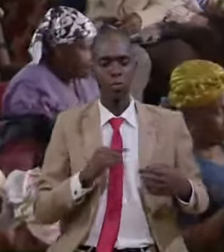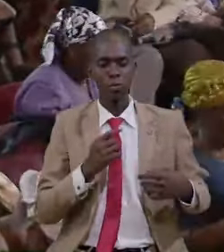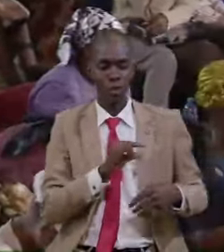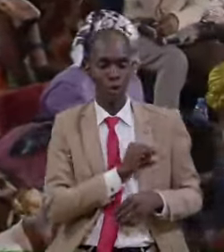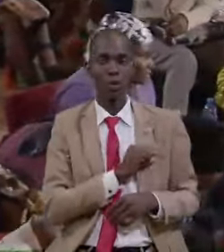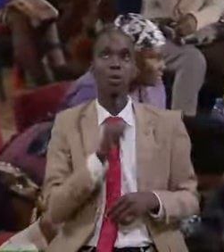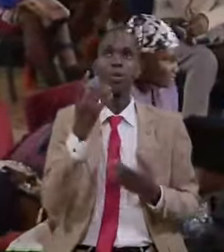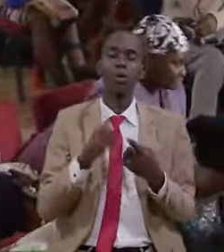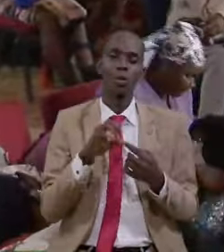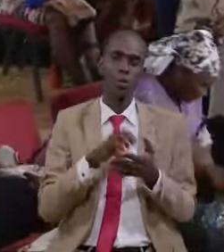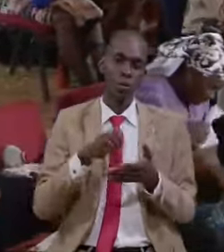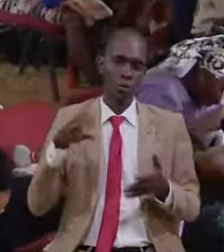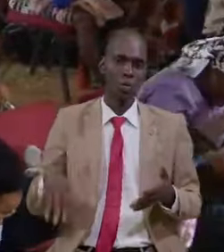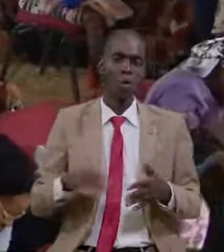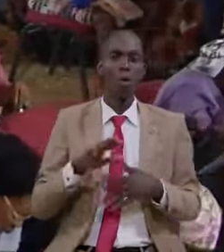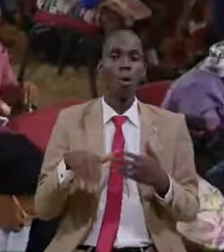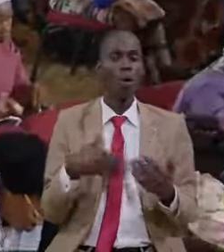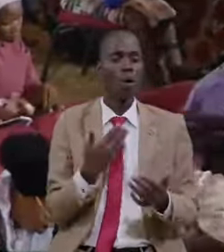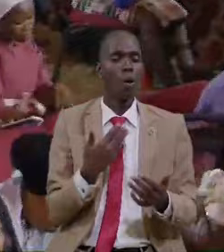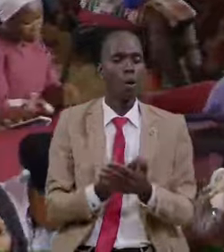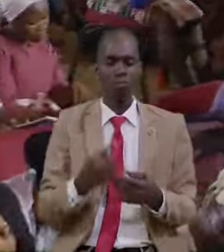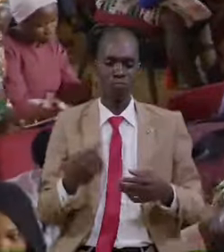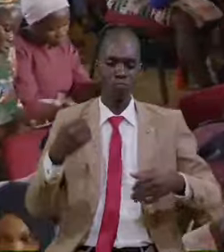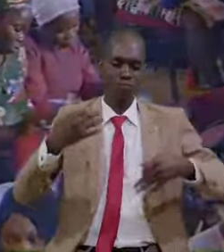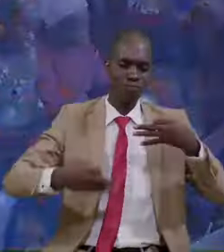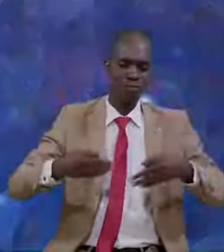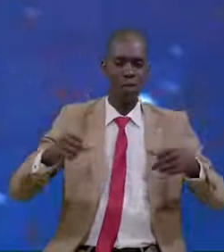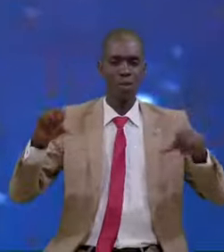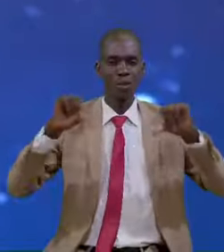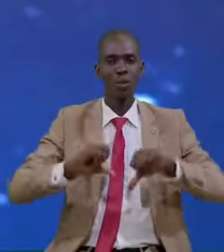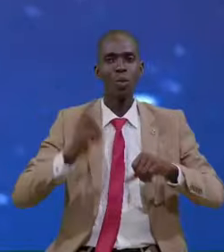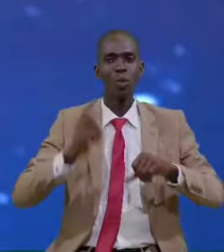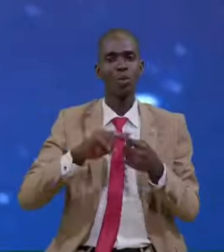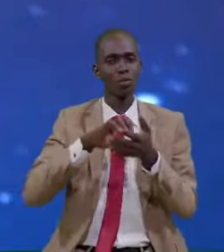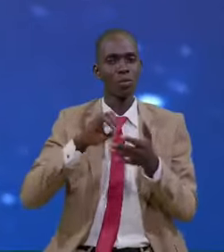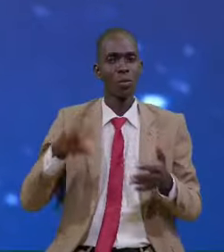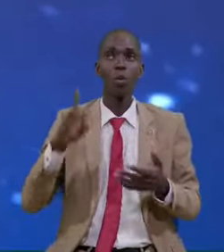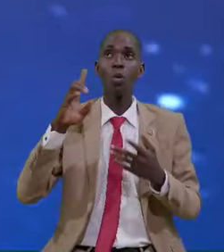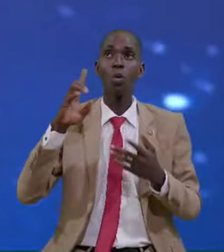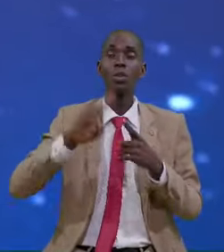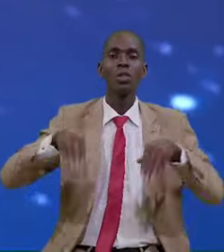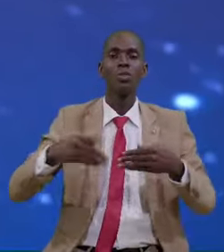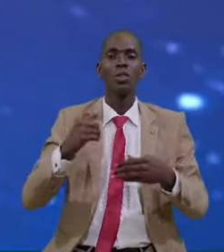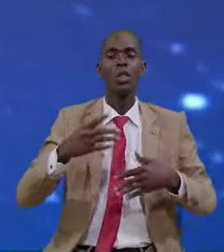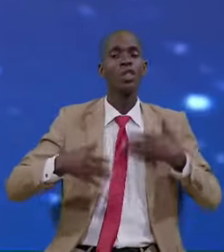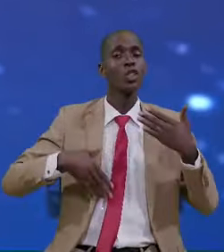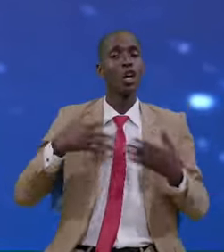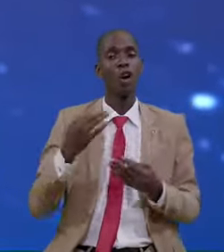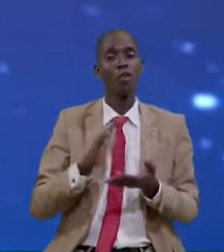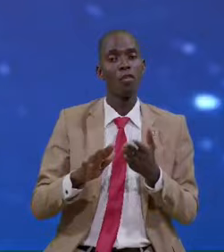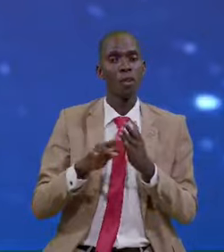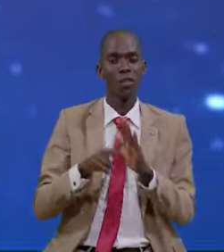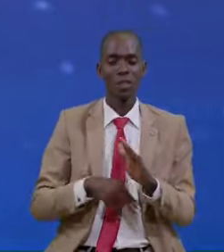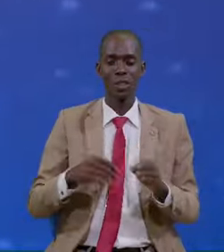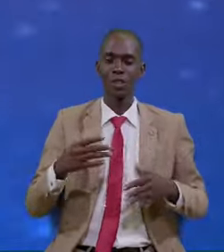the condemnation he wants to take away. He wants to give you the joy of forgiveness, the joy of